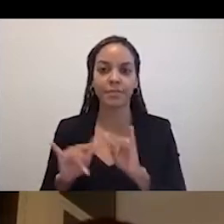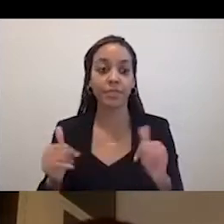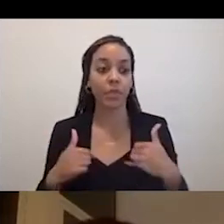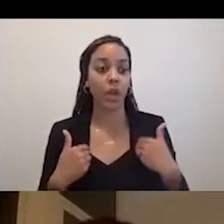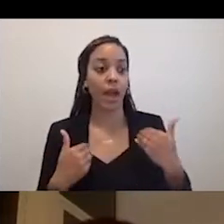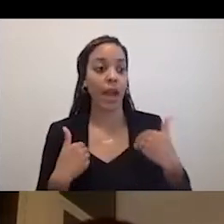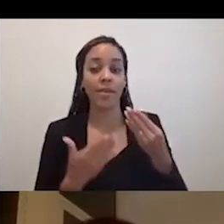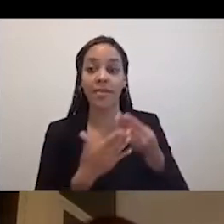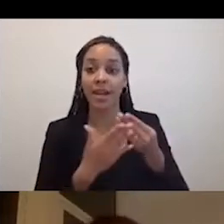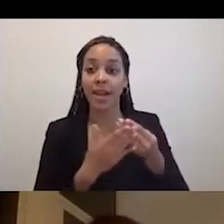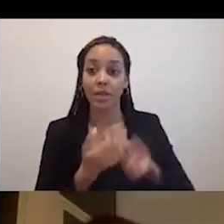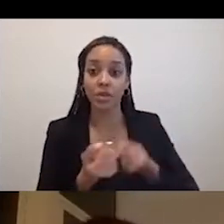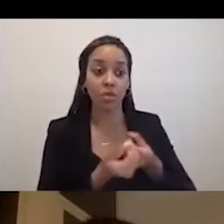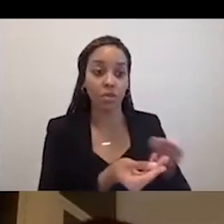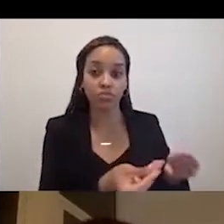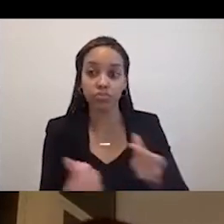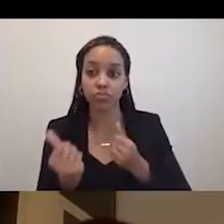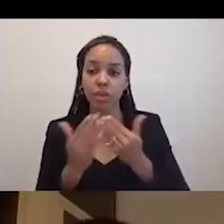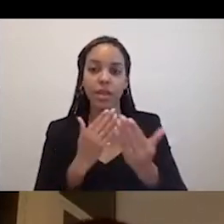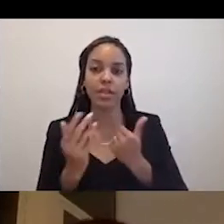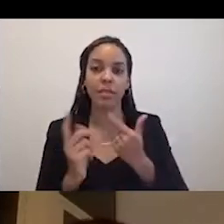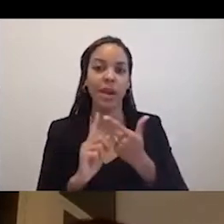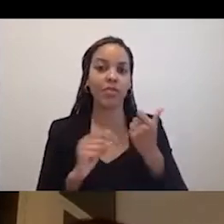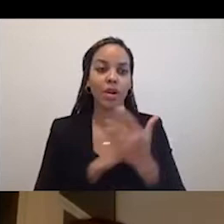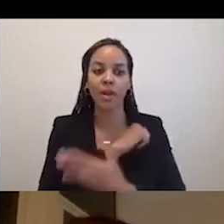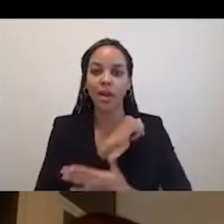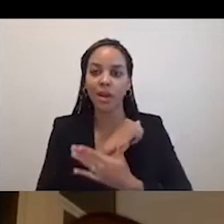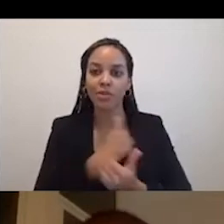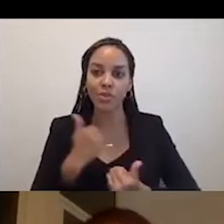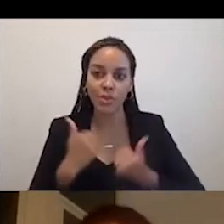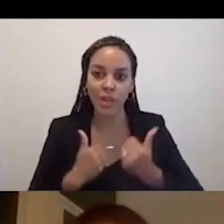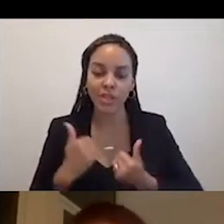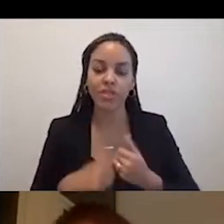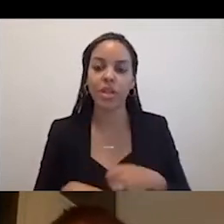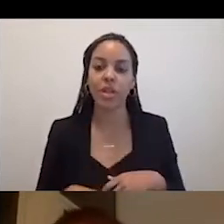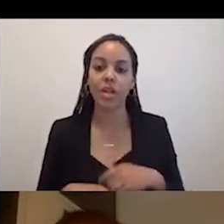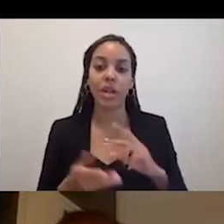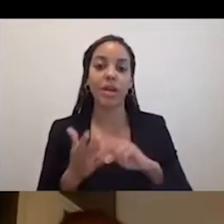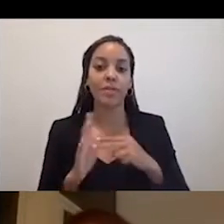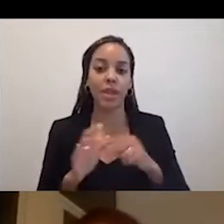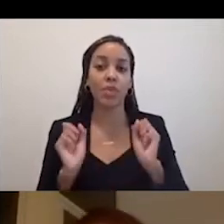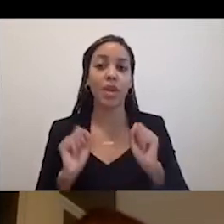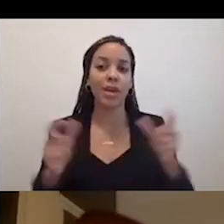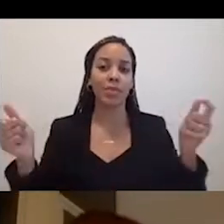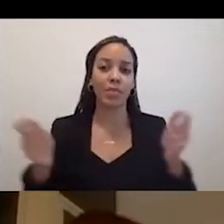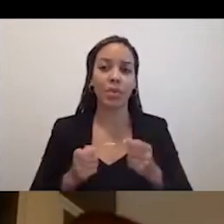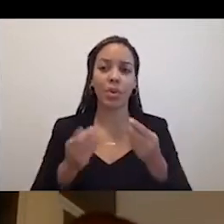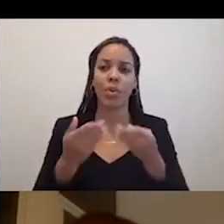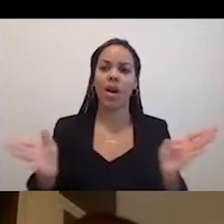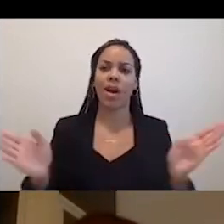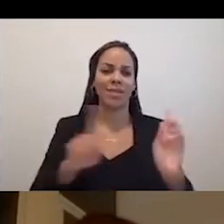all artists, regardless of their country of origin, which means that we can bring a very wide range of